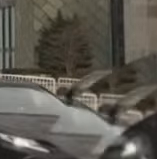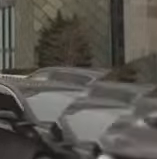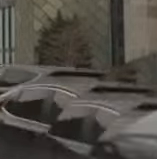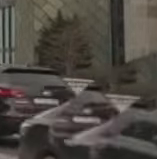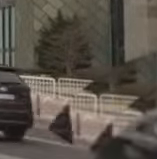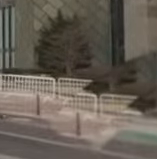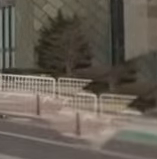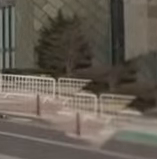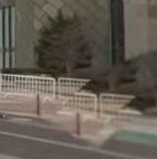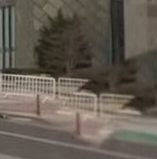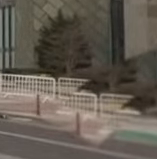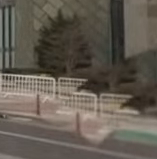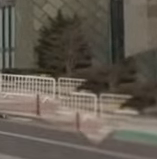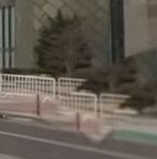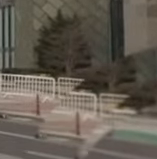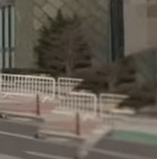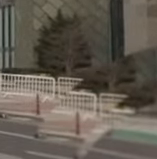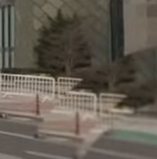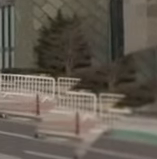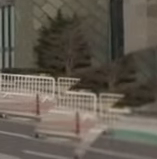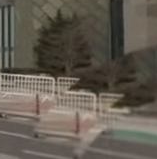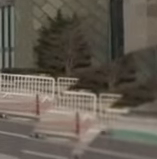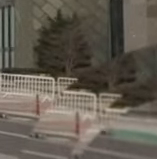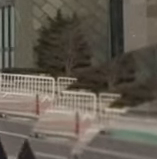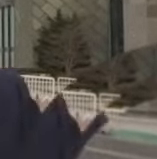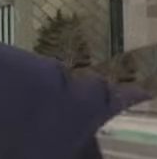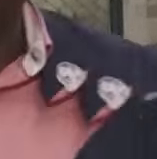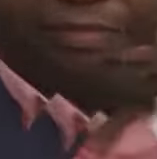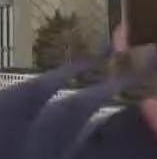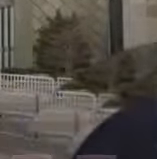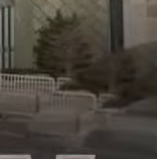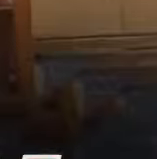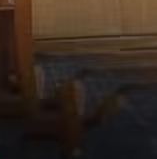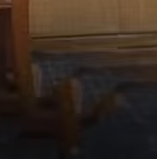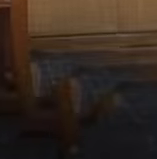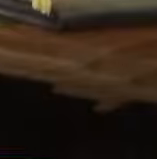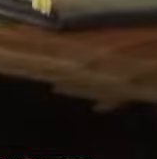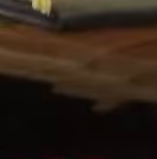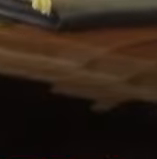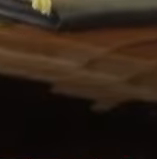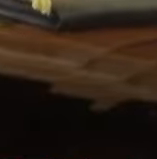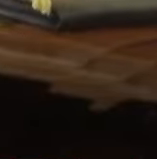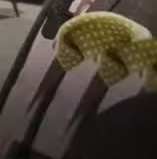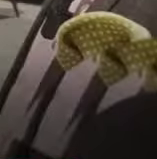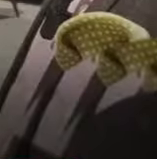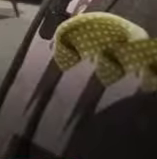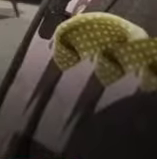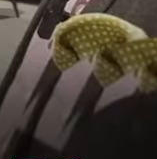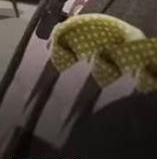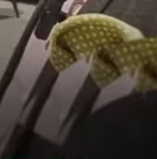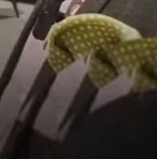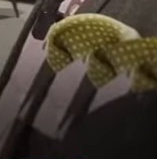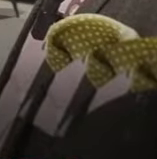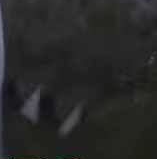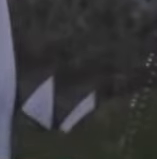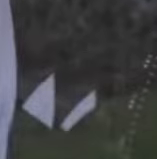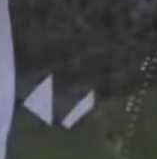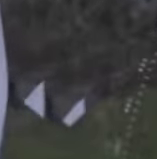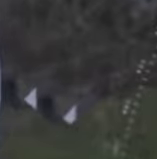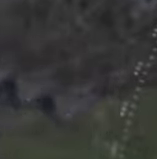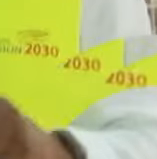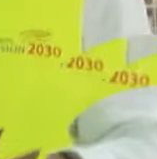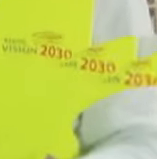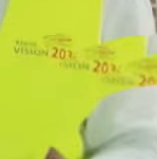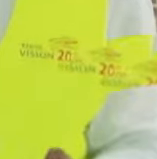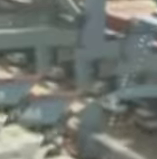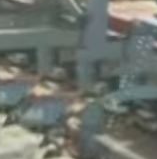where critical decisions are made and where policies are crafted. We interview policymakers and senior government officials to